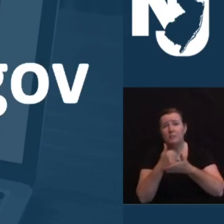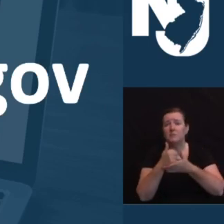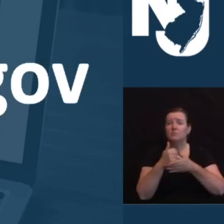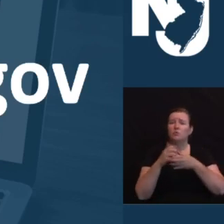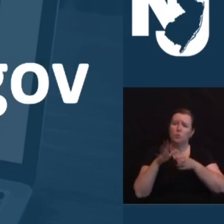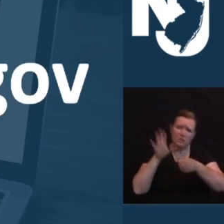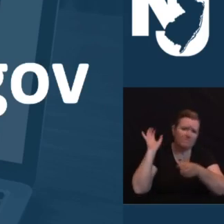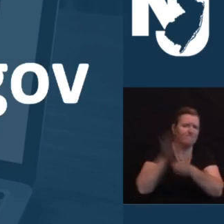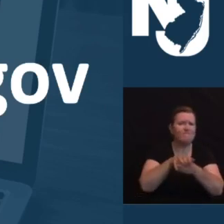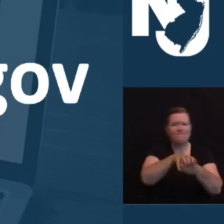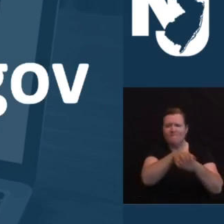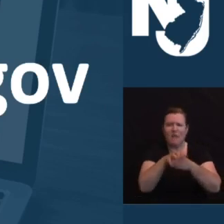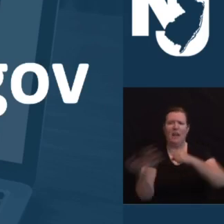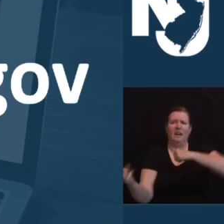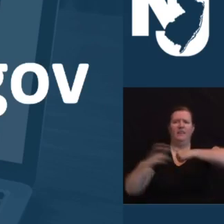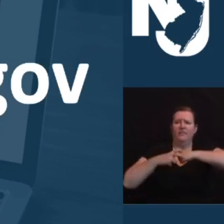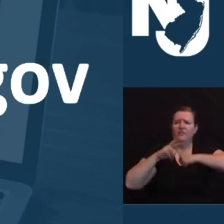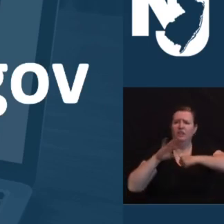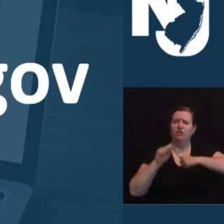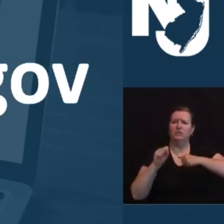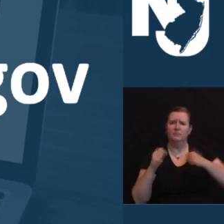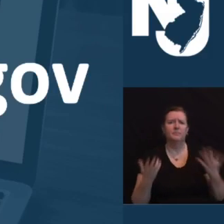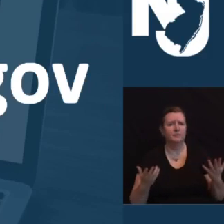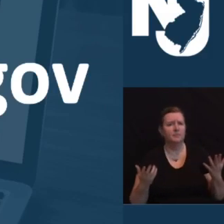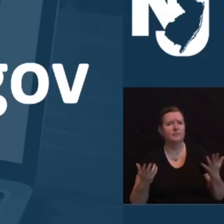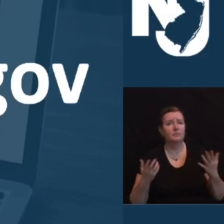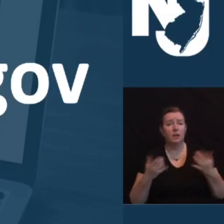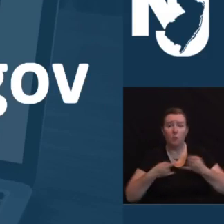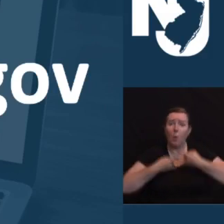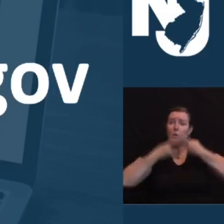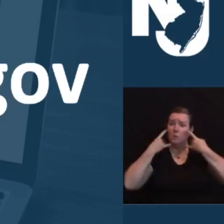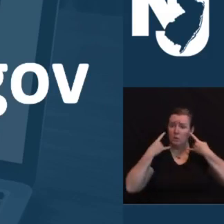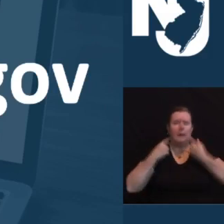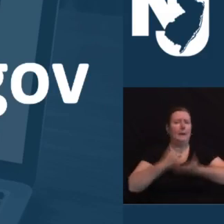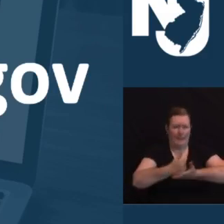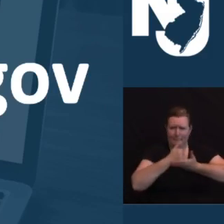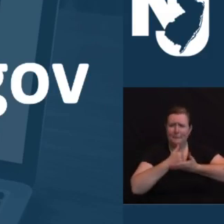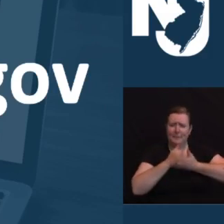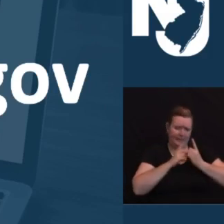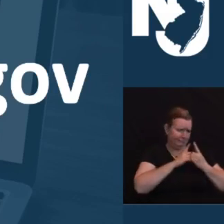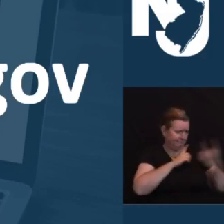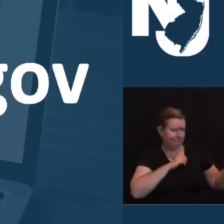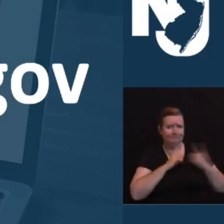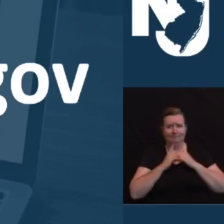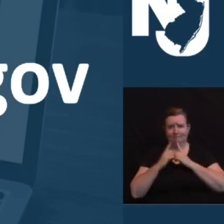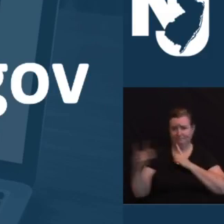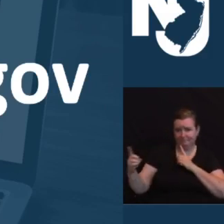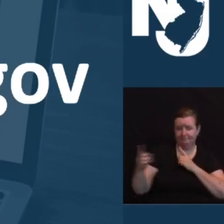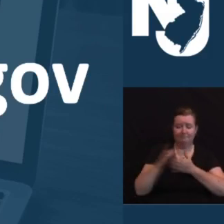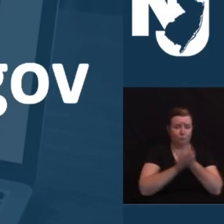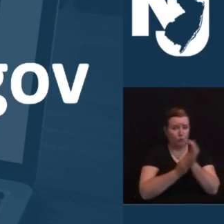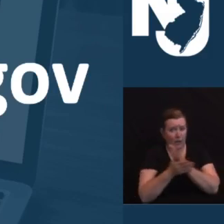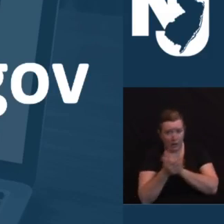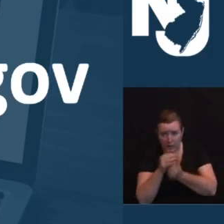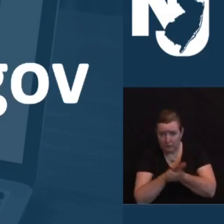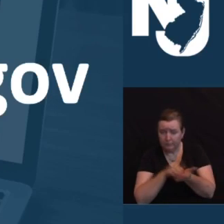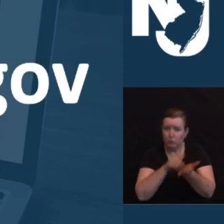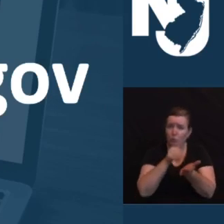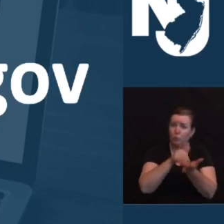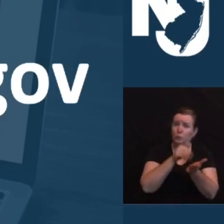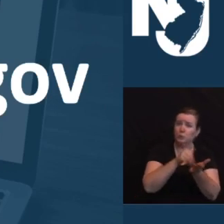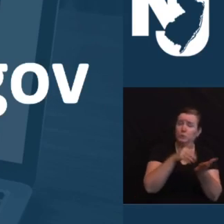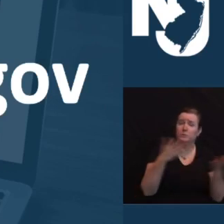Every time you put on your face mask, you keep a social distance from others, you wash your hands with soap and water, you're doing